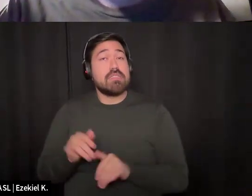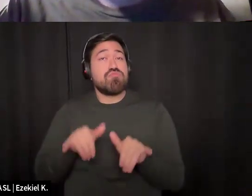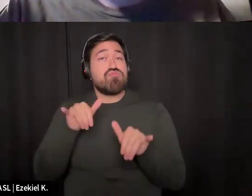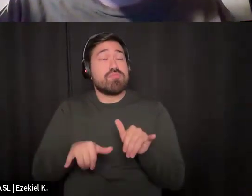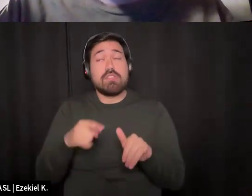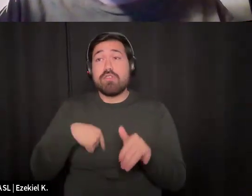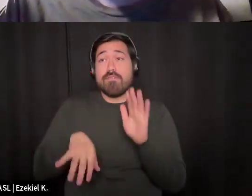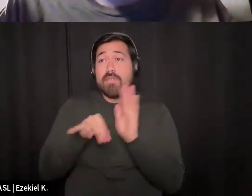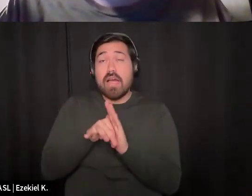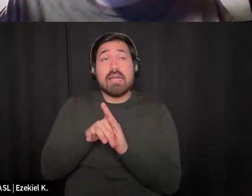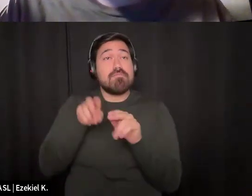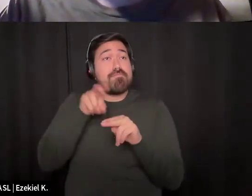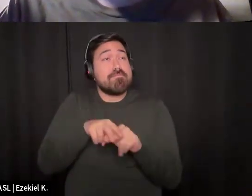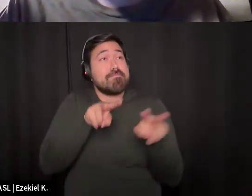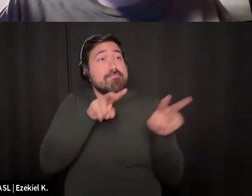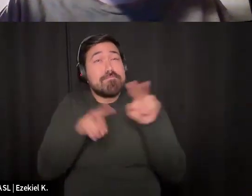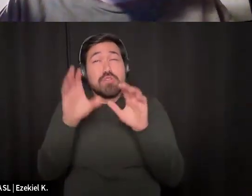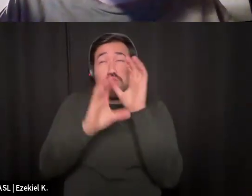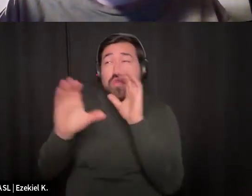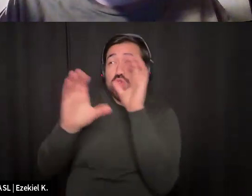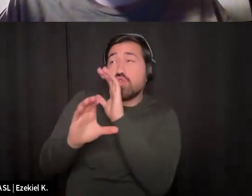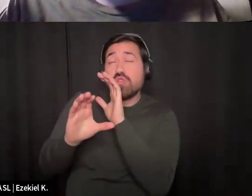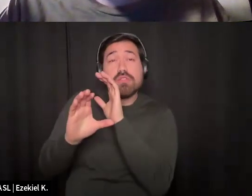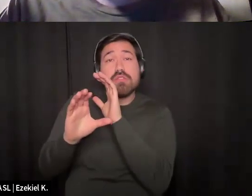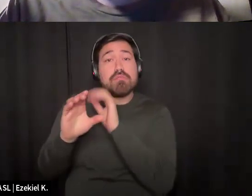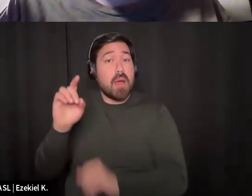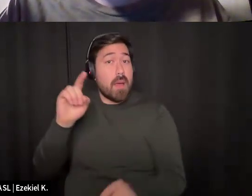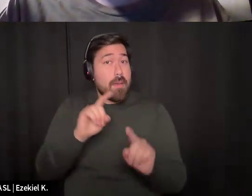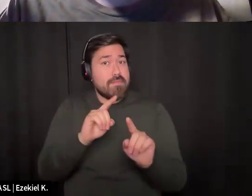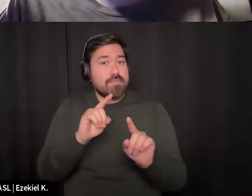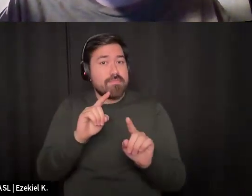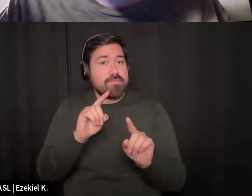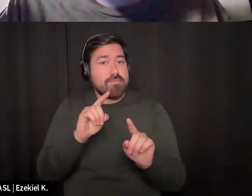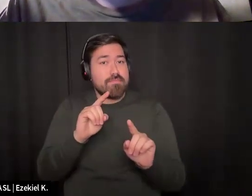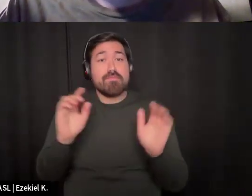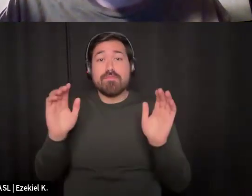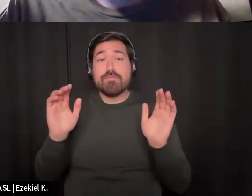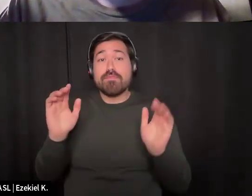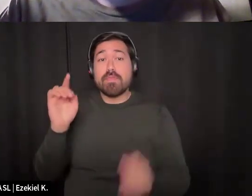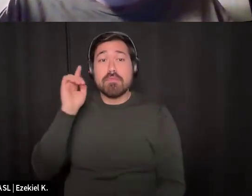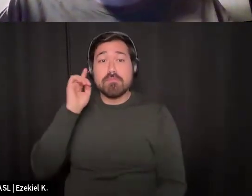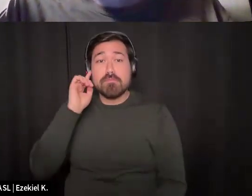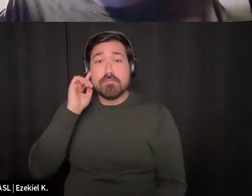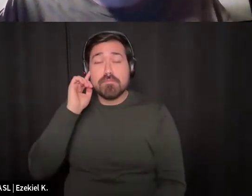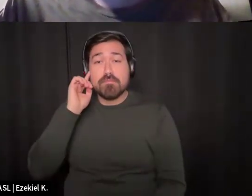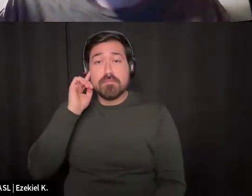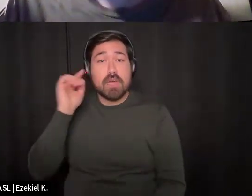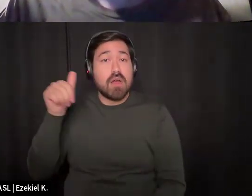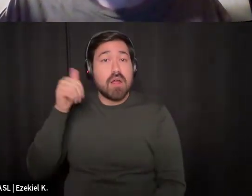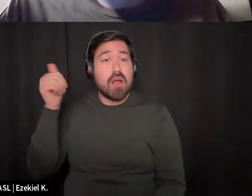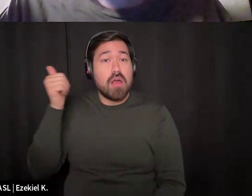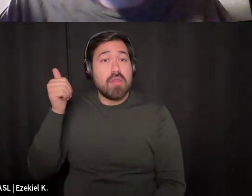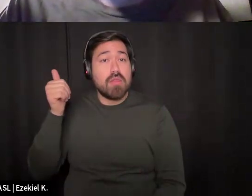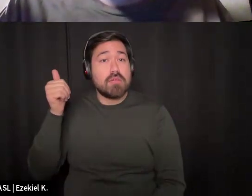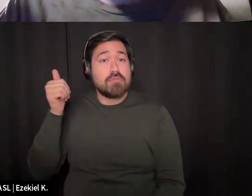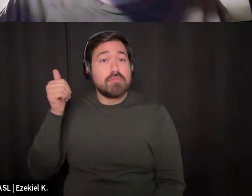find the species, try to seek out the birds, but mindful birding is about letting the birds come to you. Sorry, I don't know what